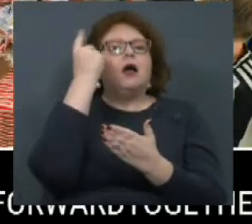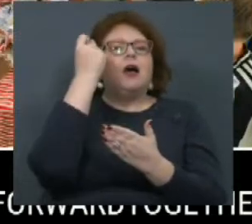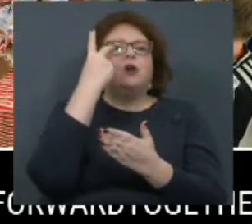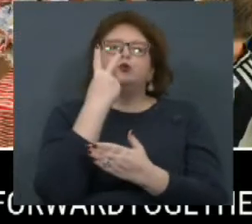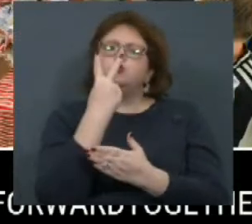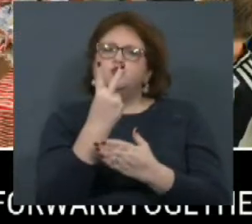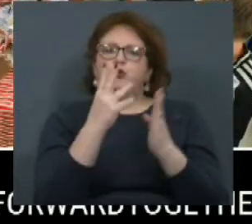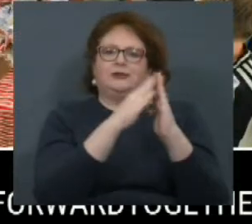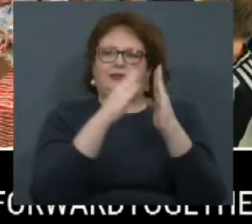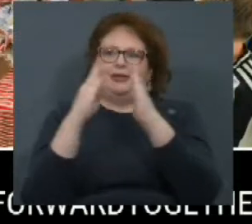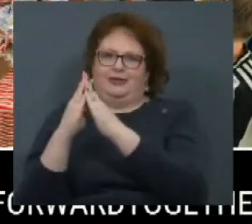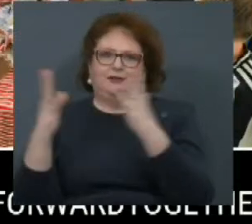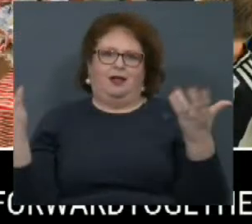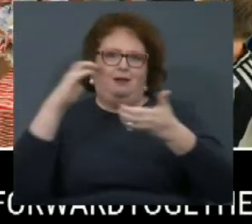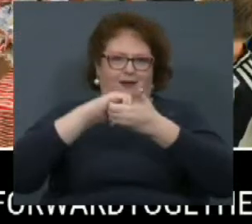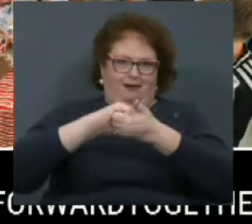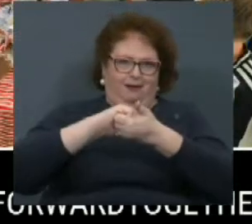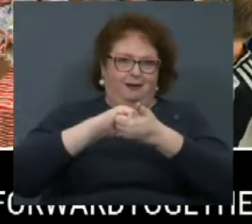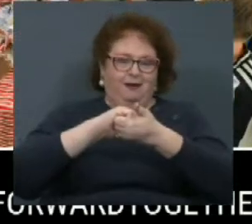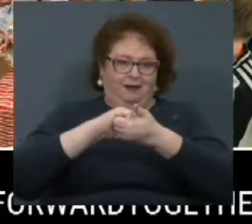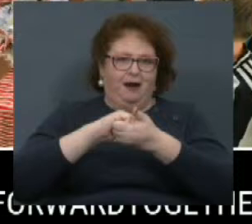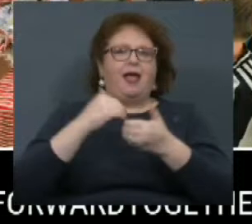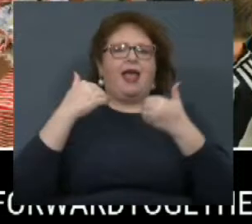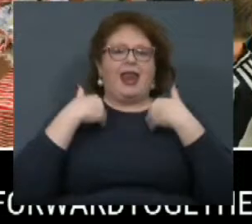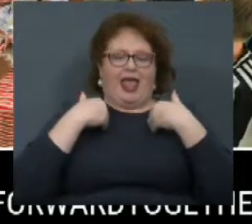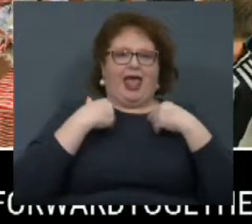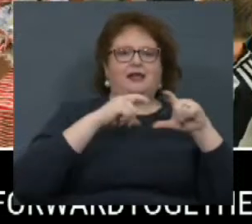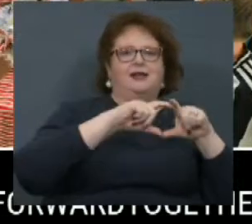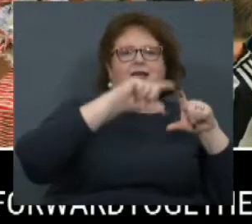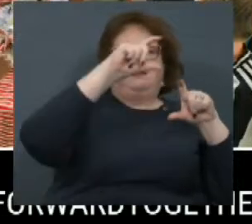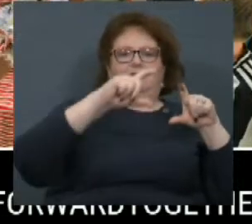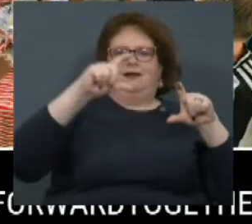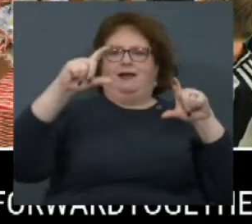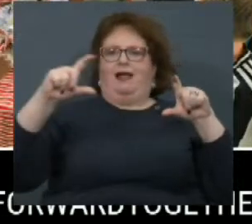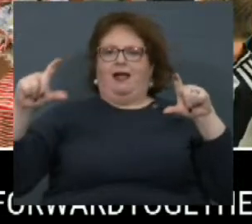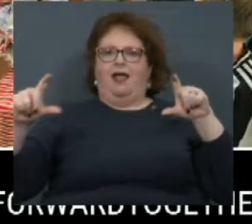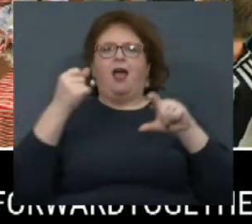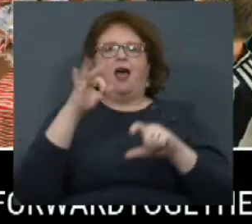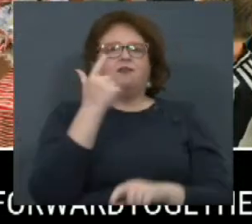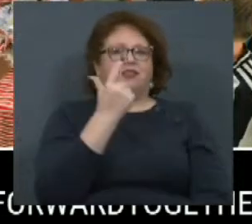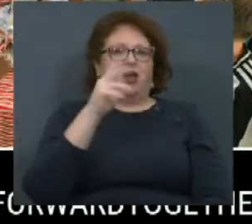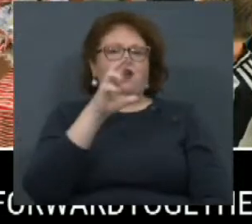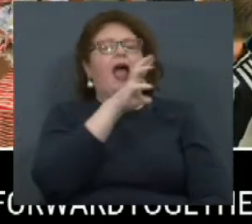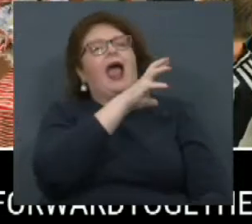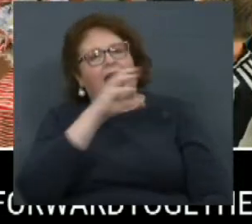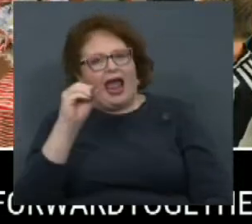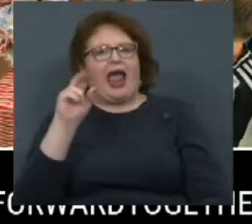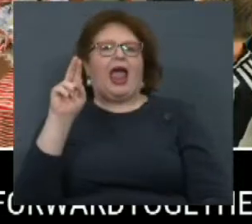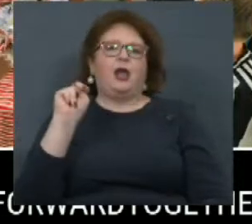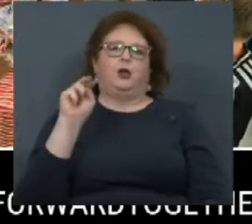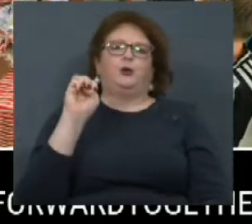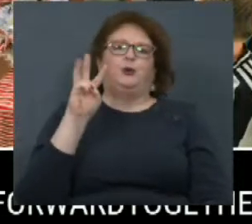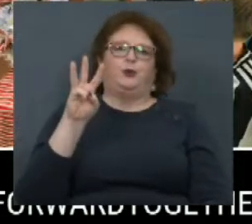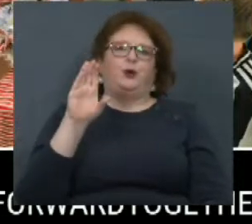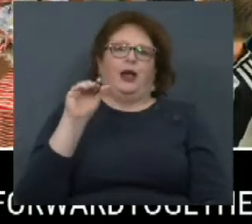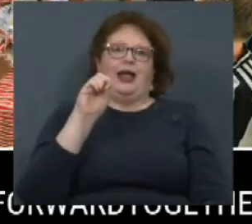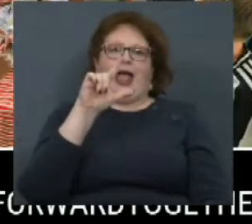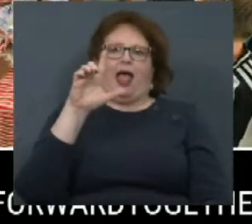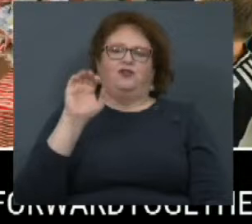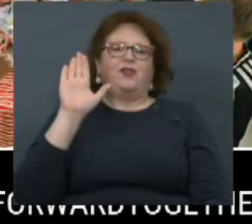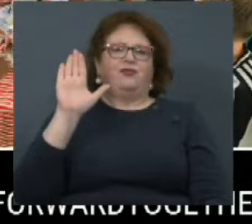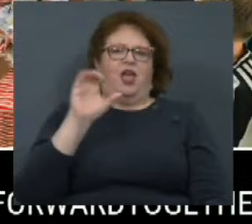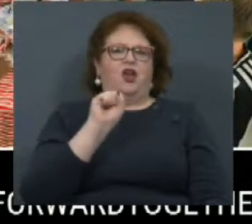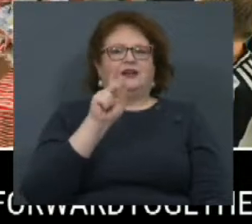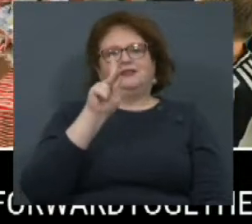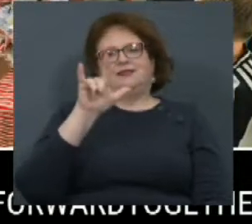it has the skyline of both Little Rock and also Newcastle, and they exchanged it as